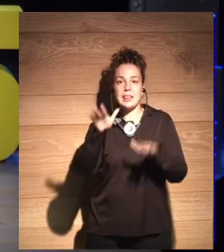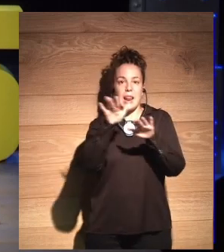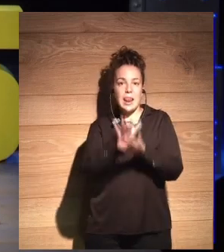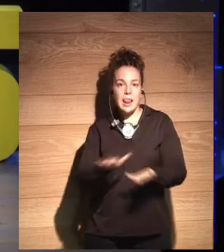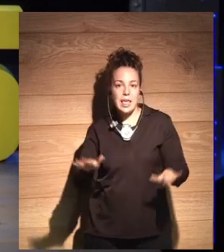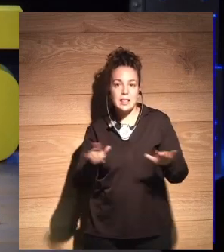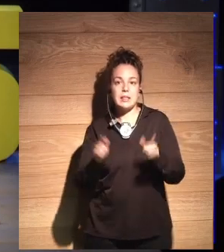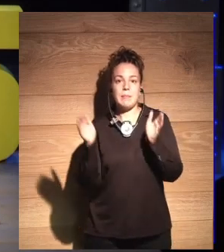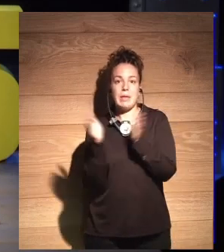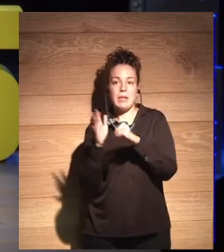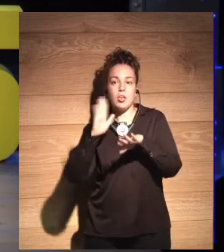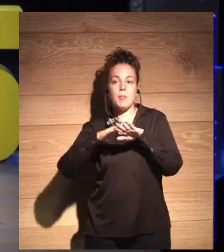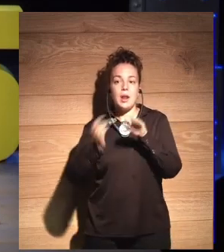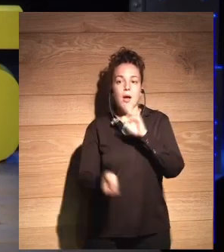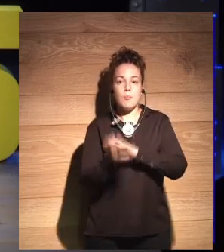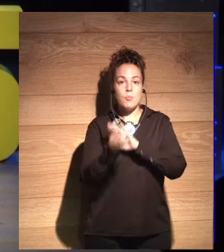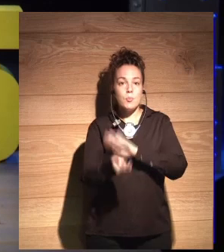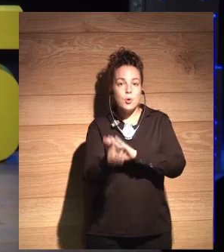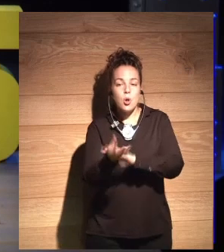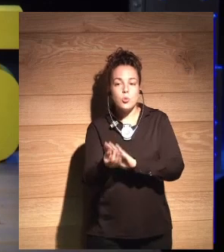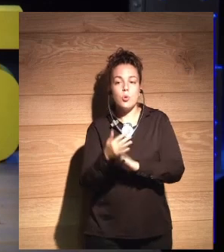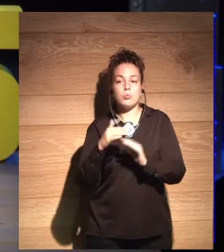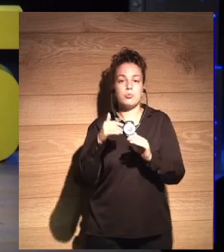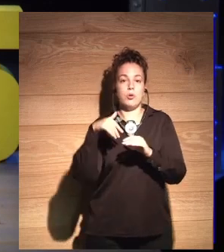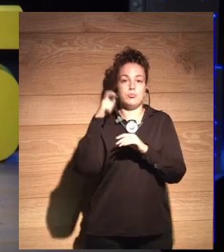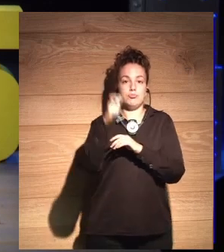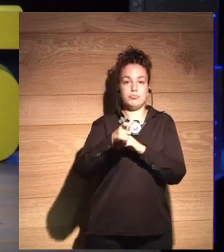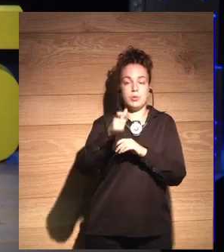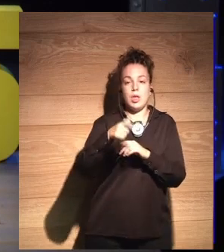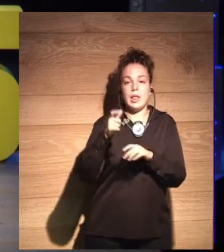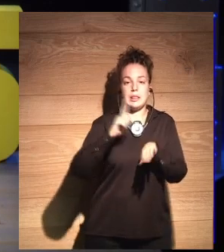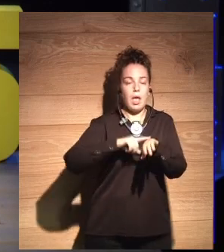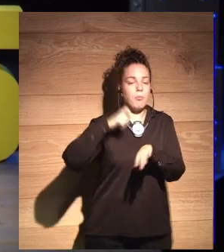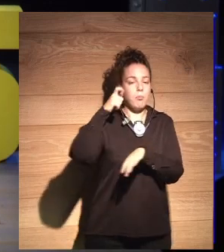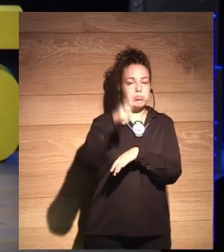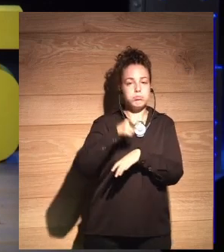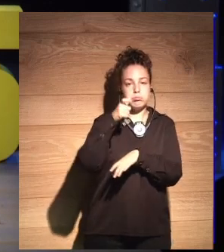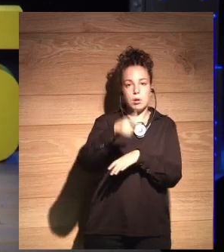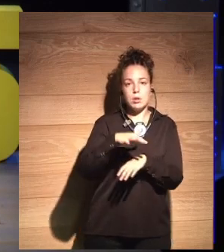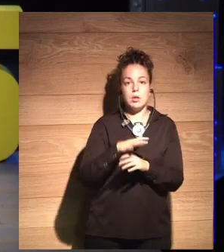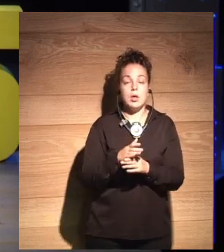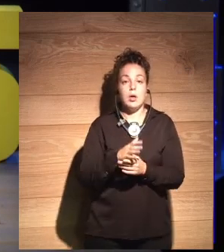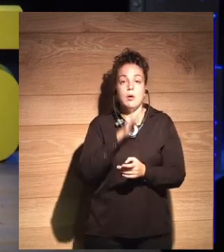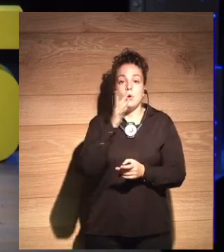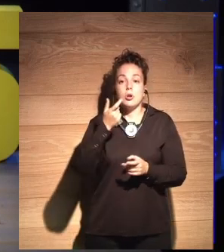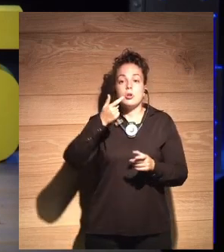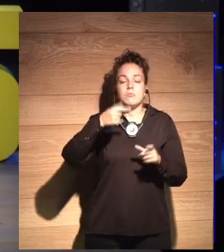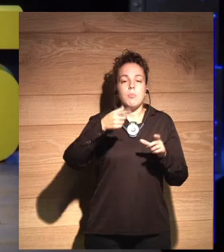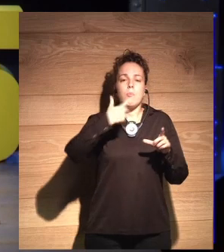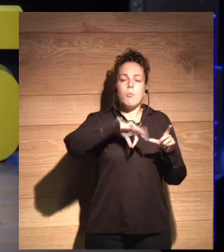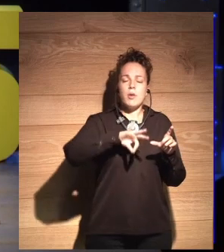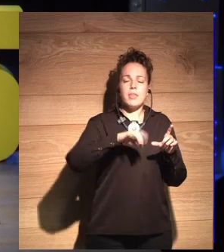long-term products that last for a long time and bring us joy. What about designing things that get better with time instead of